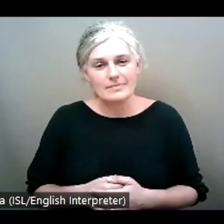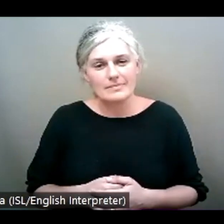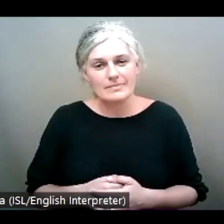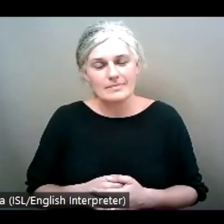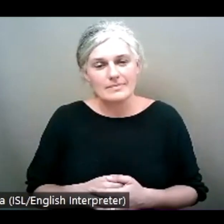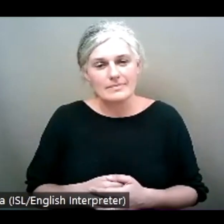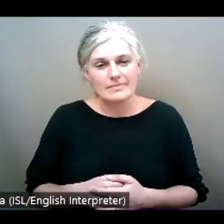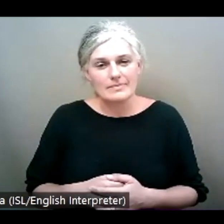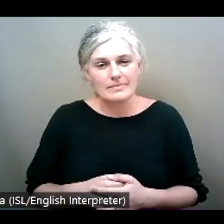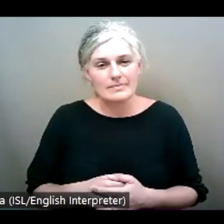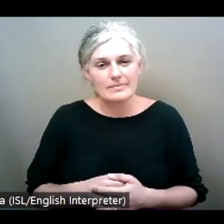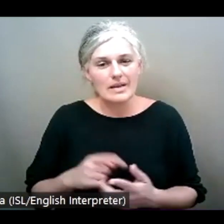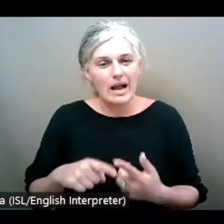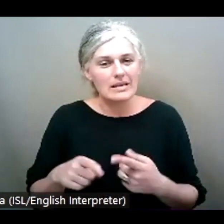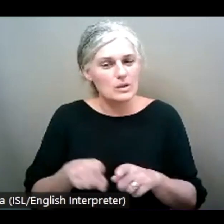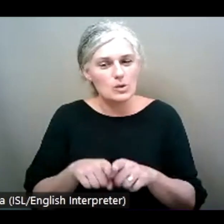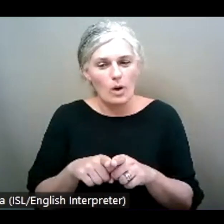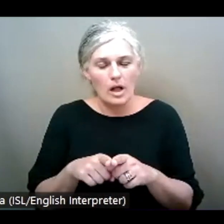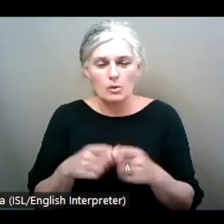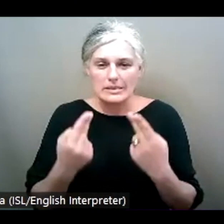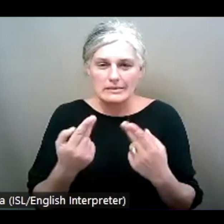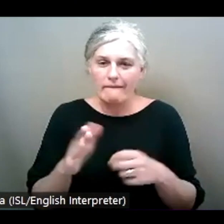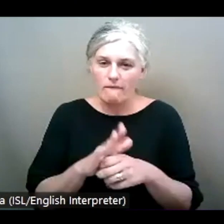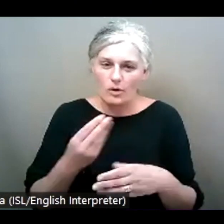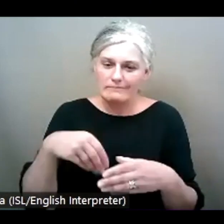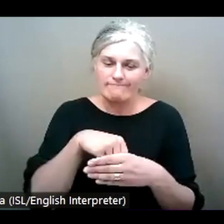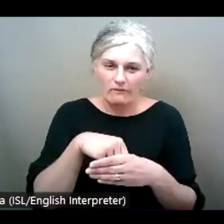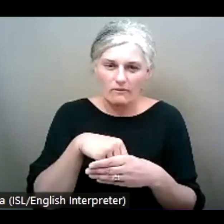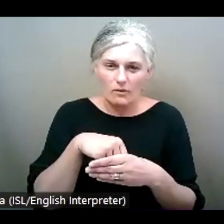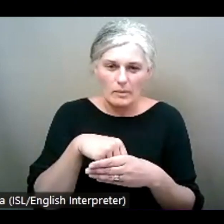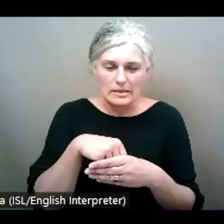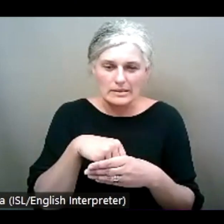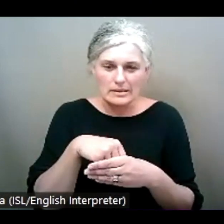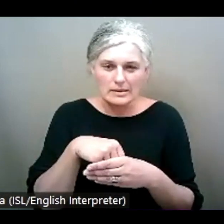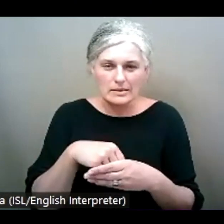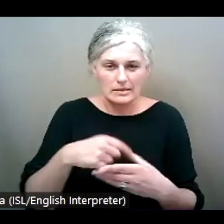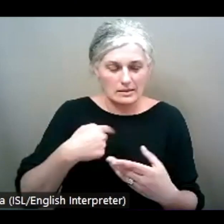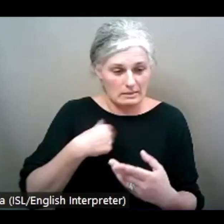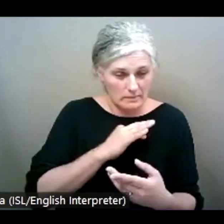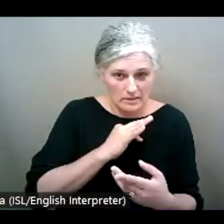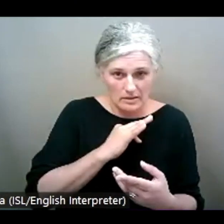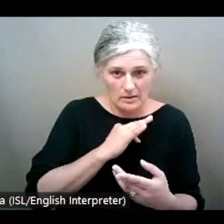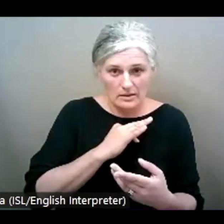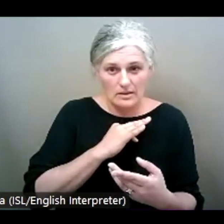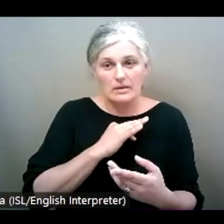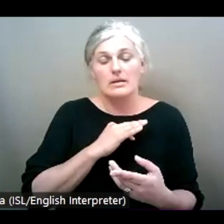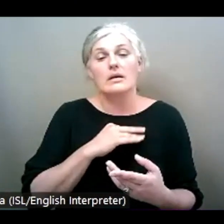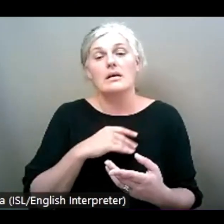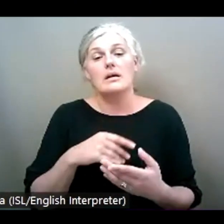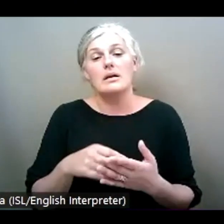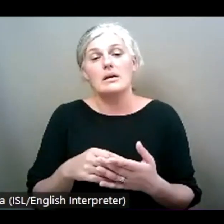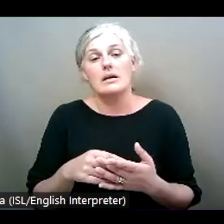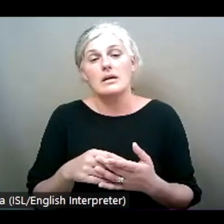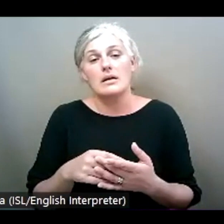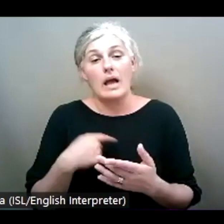know the medical model as well. So like the medical model is me in terms of Peter Kearns. I'm not